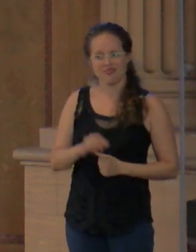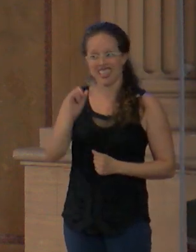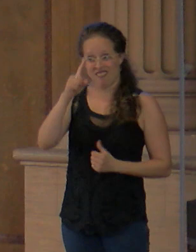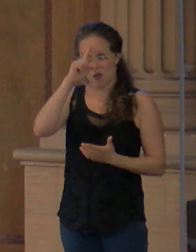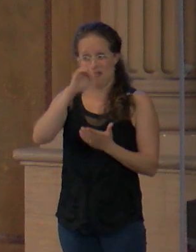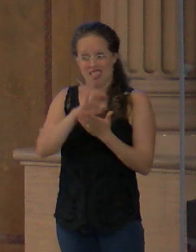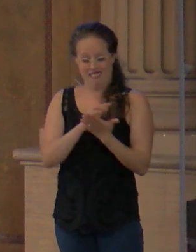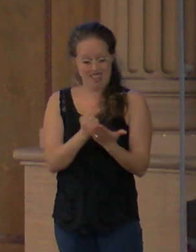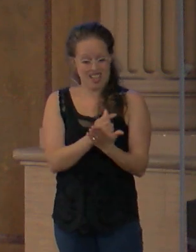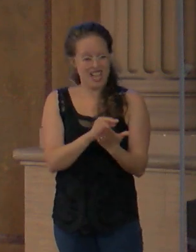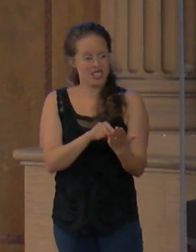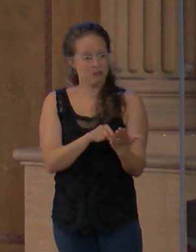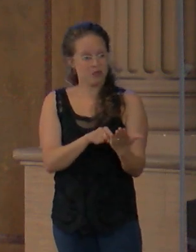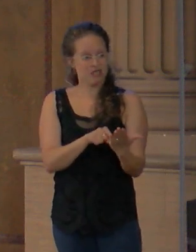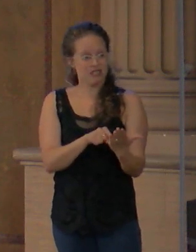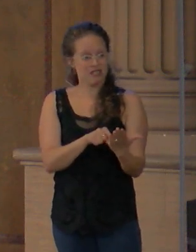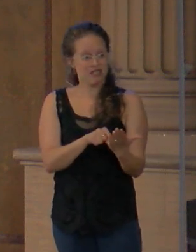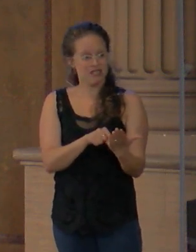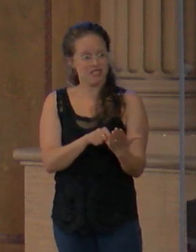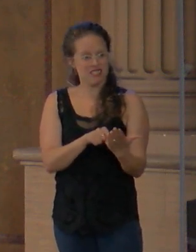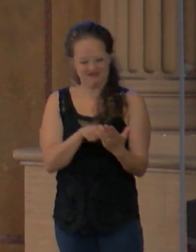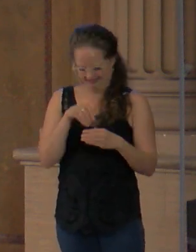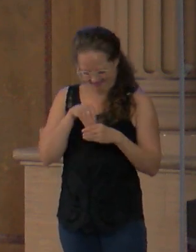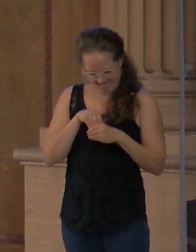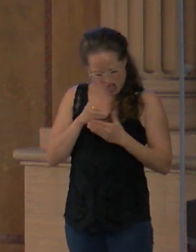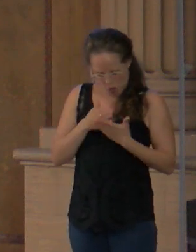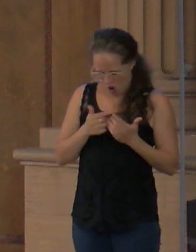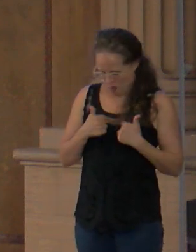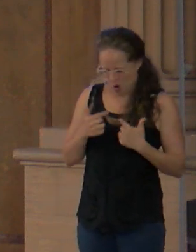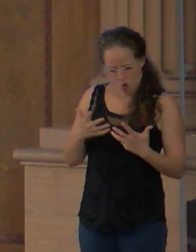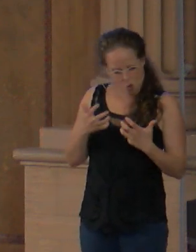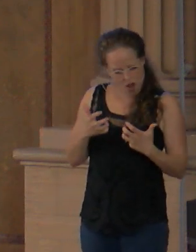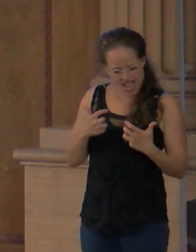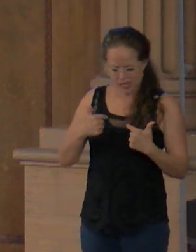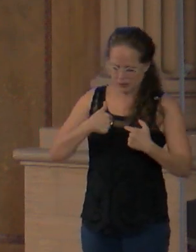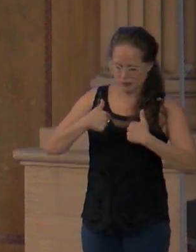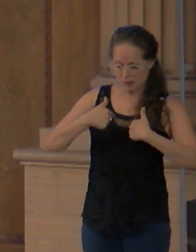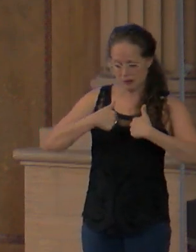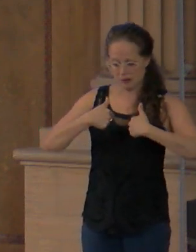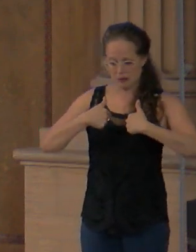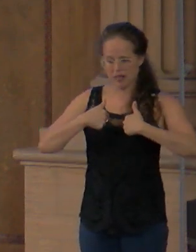us that wants to be out only for ourselves should increasingly shrink.